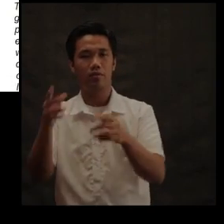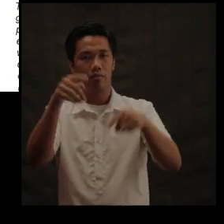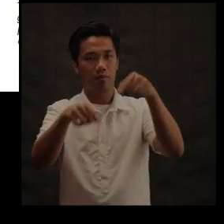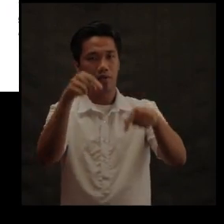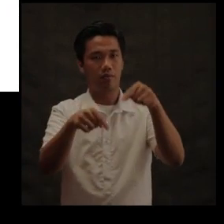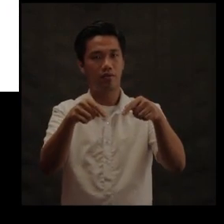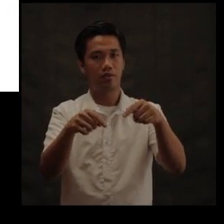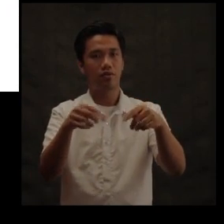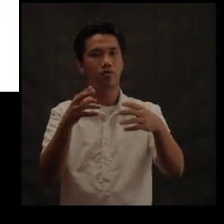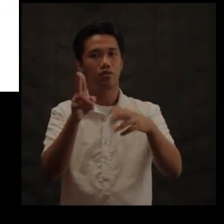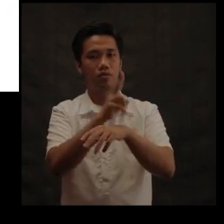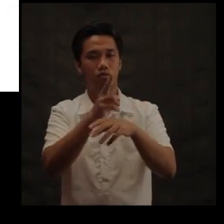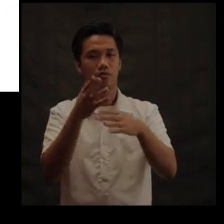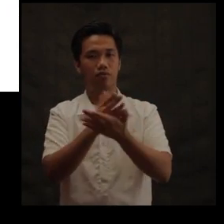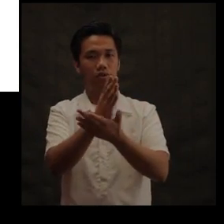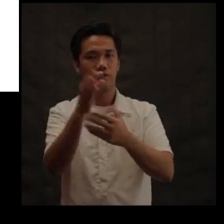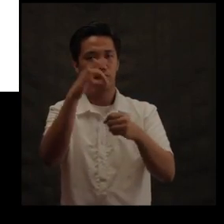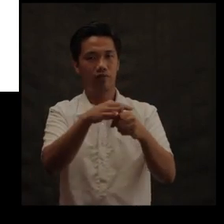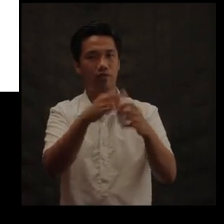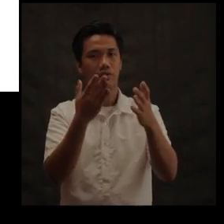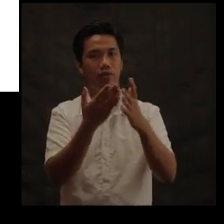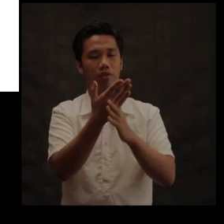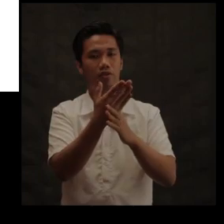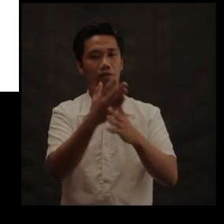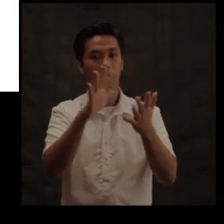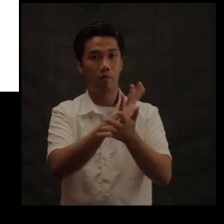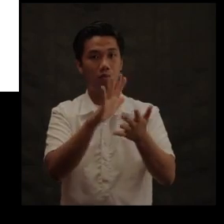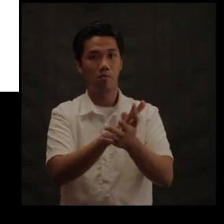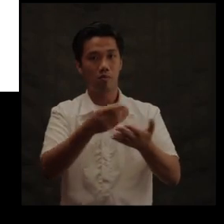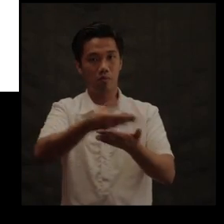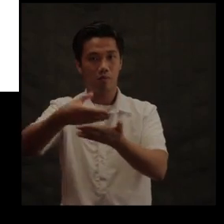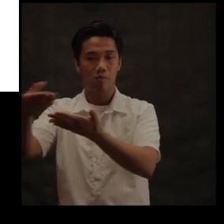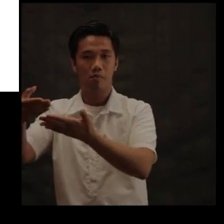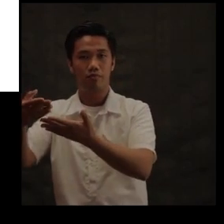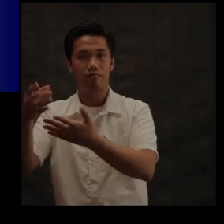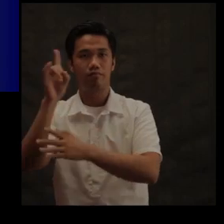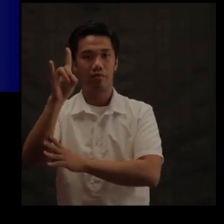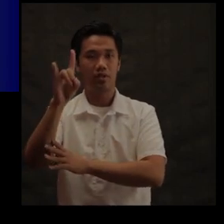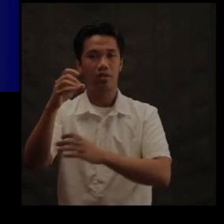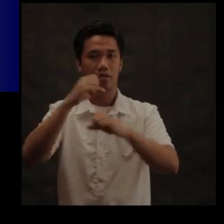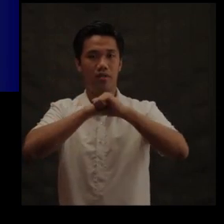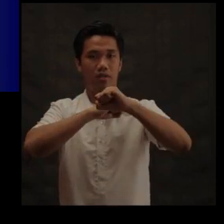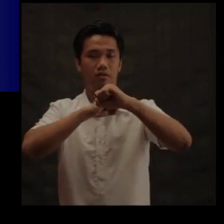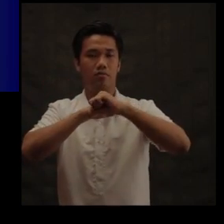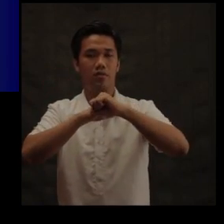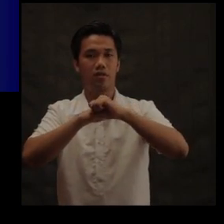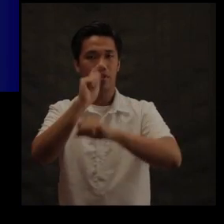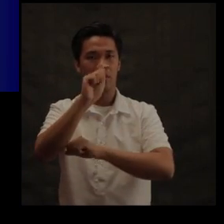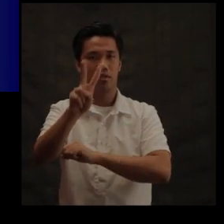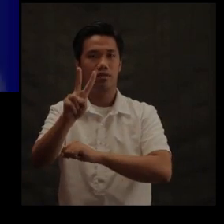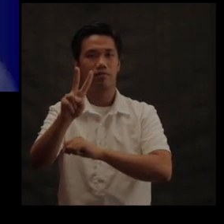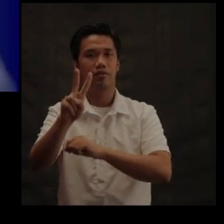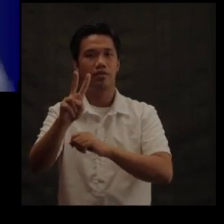encouraged PWDs to exercise their right to vote through leaflets, press releases, and through this TV spot,